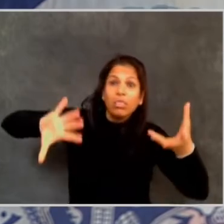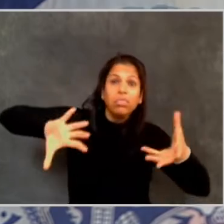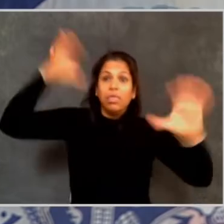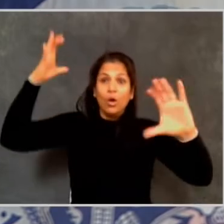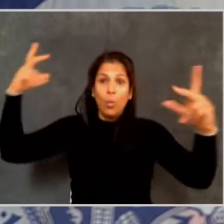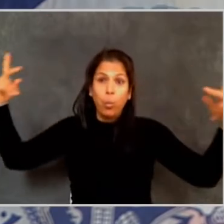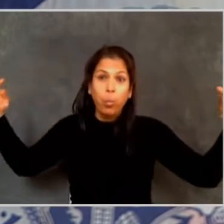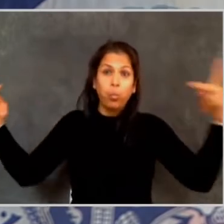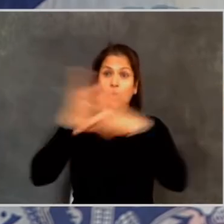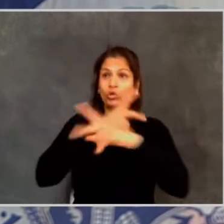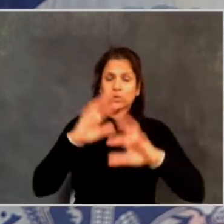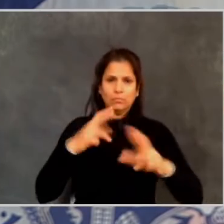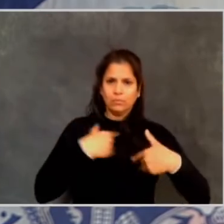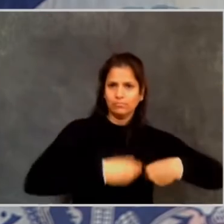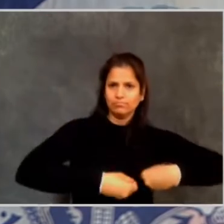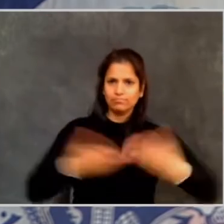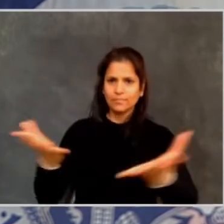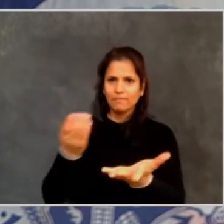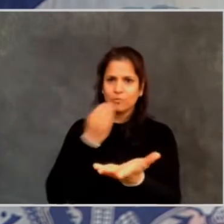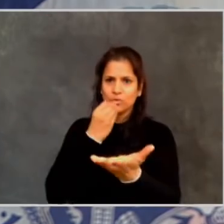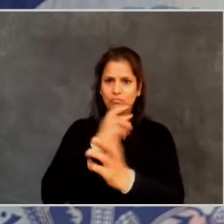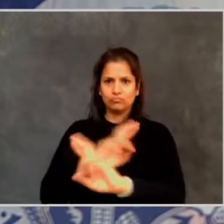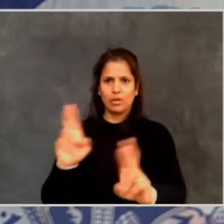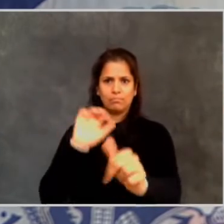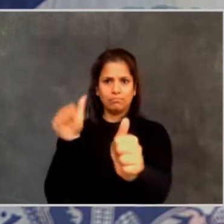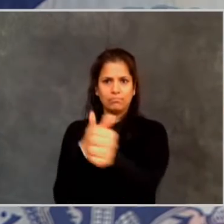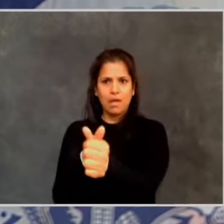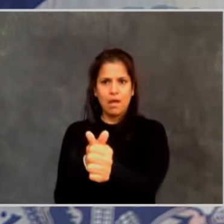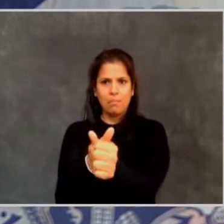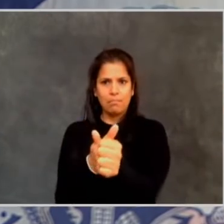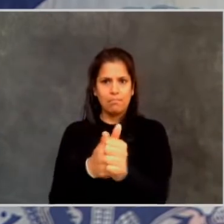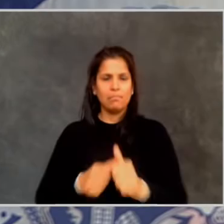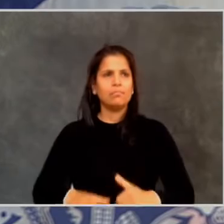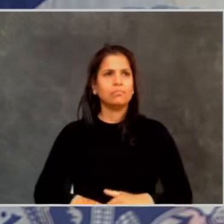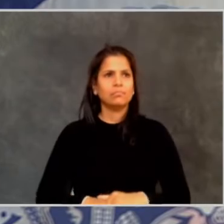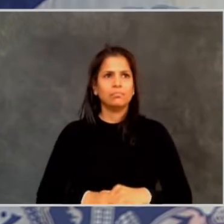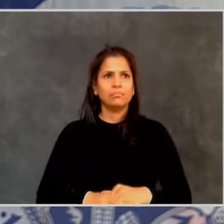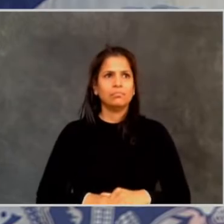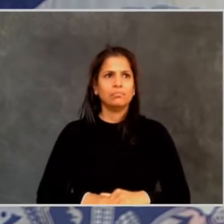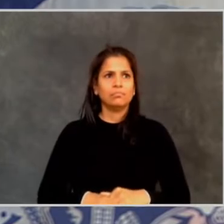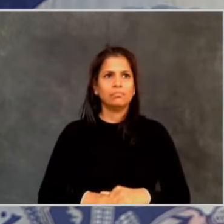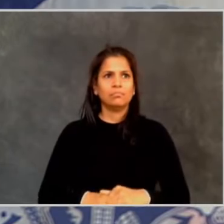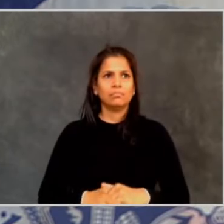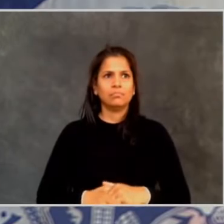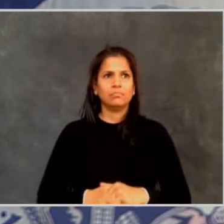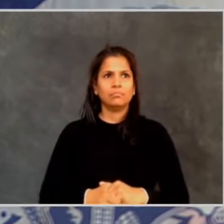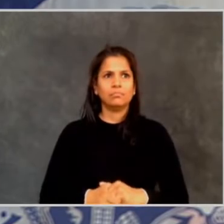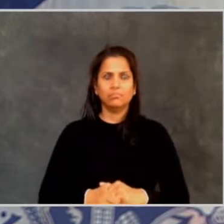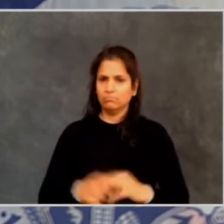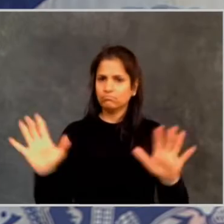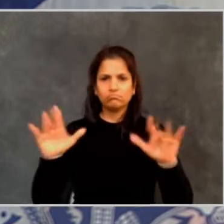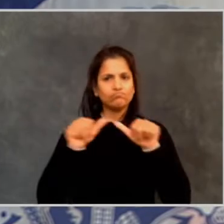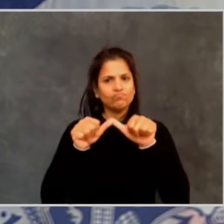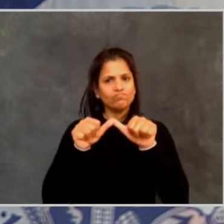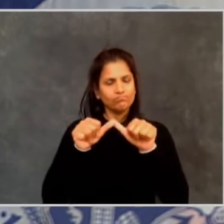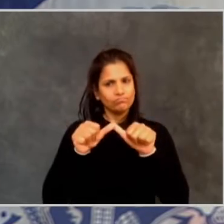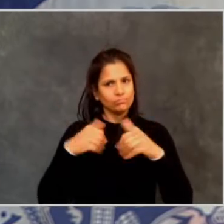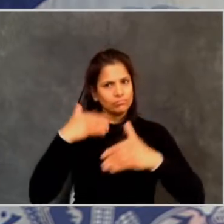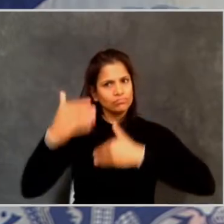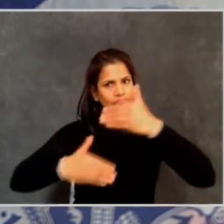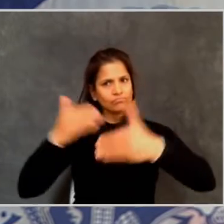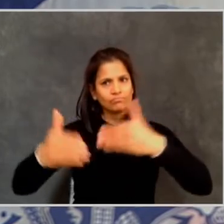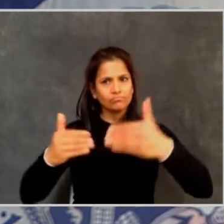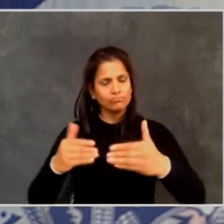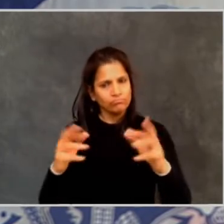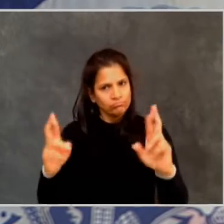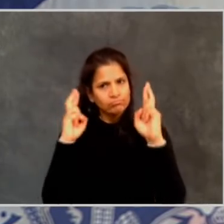and the need yet, but I unfortunately believe it is coming. So that means the initial efforts, we're